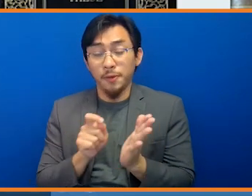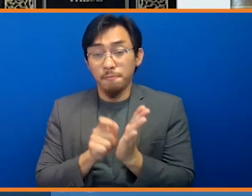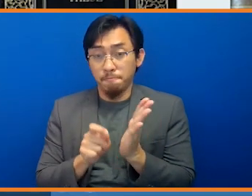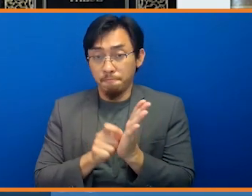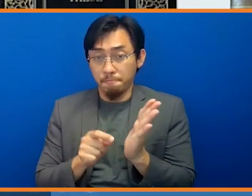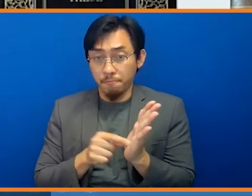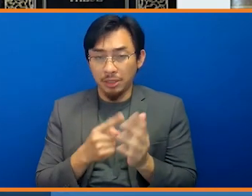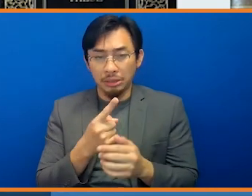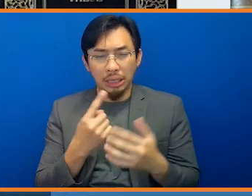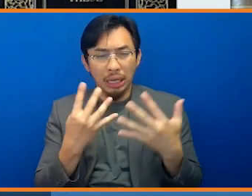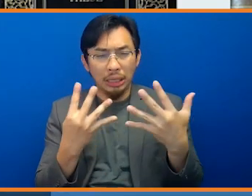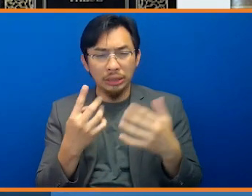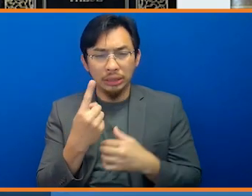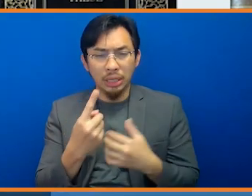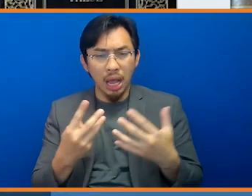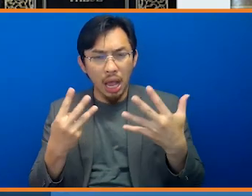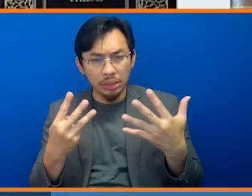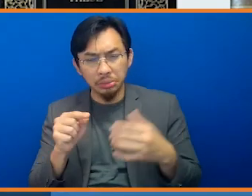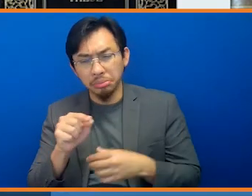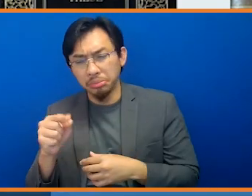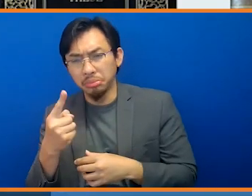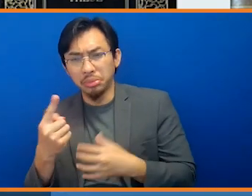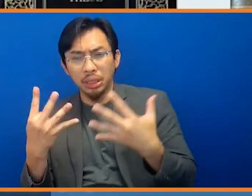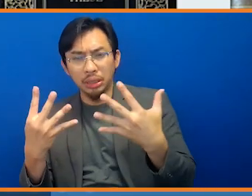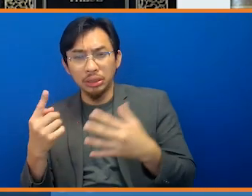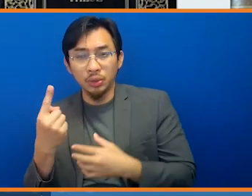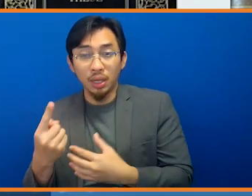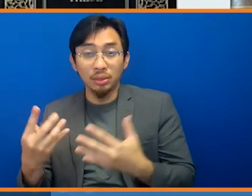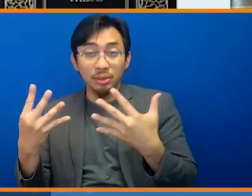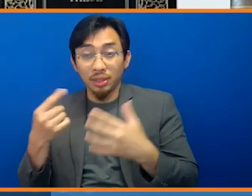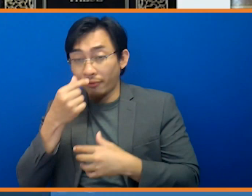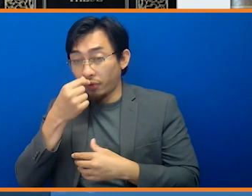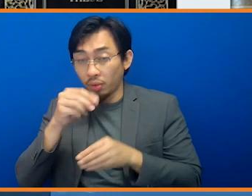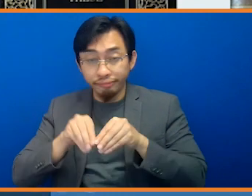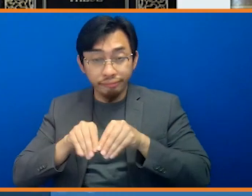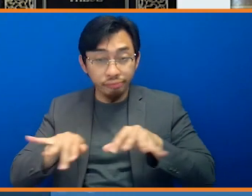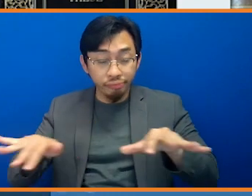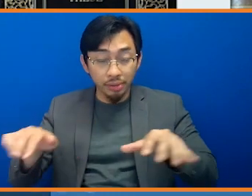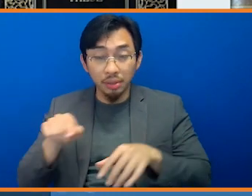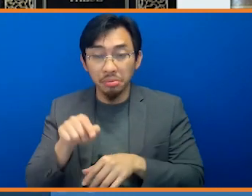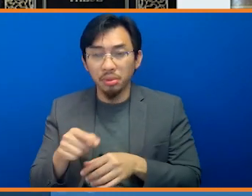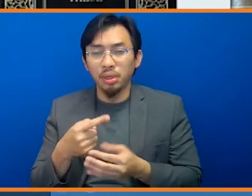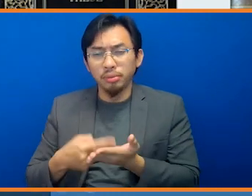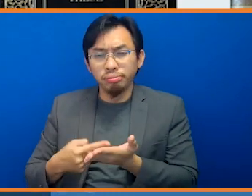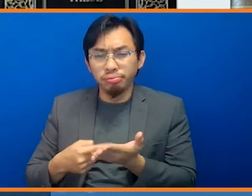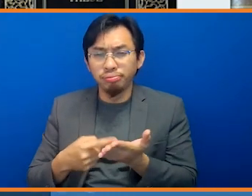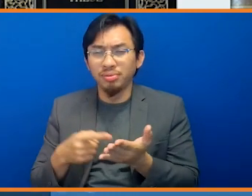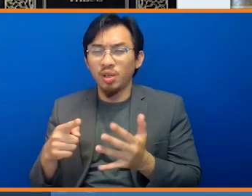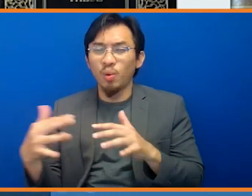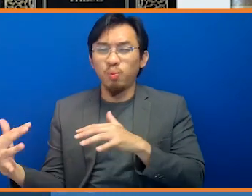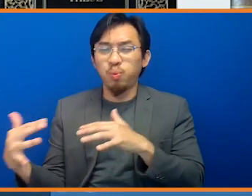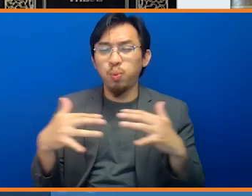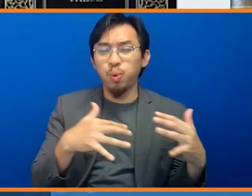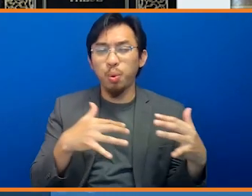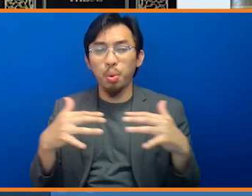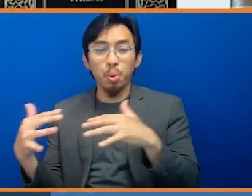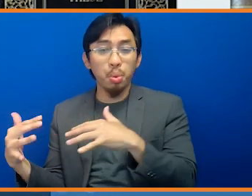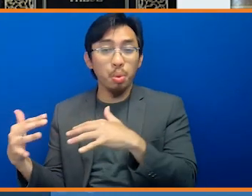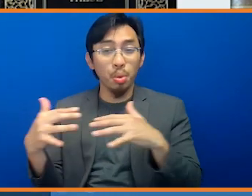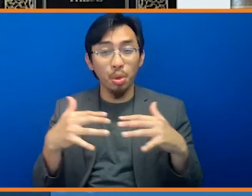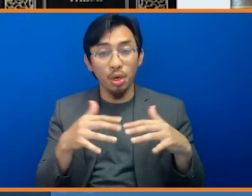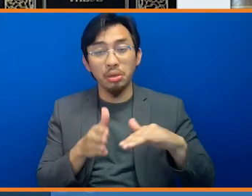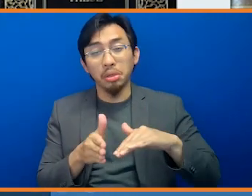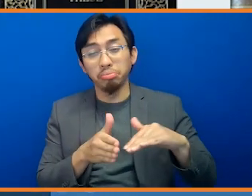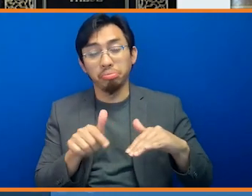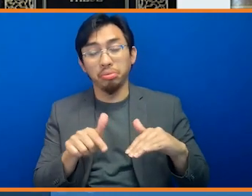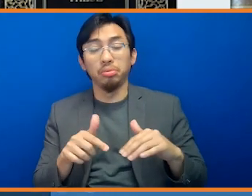that 1918 to 1990 flu pandemic as an aside when discussing World War I, if